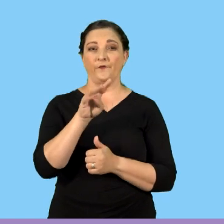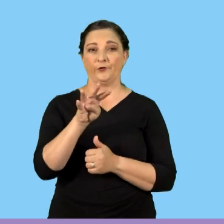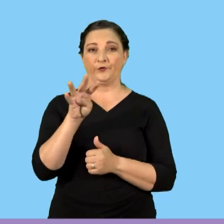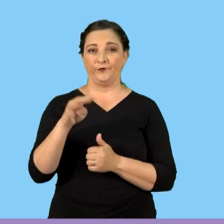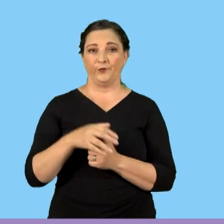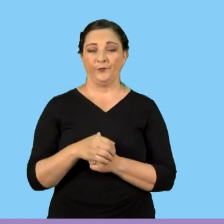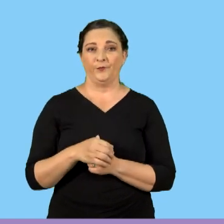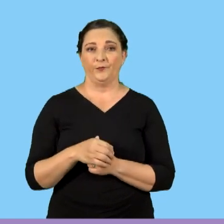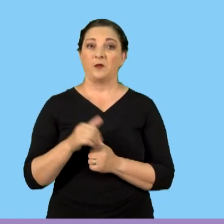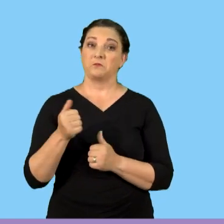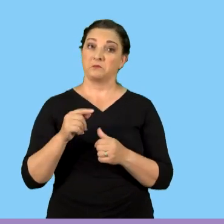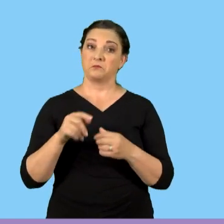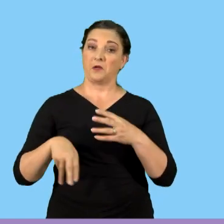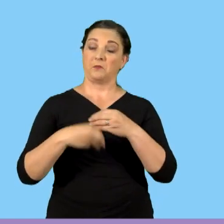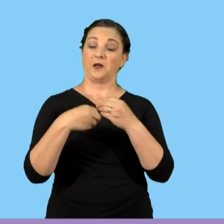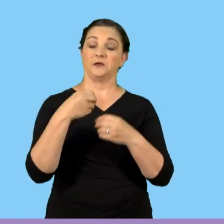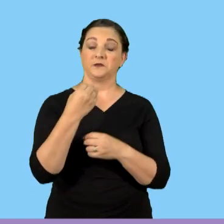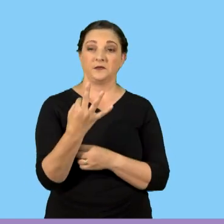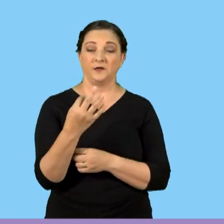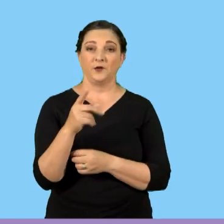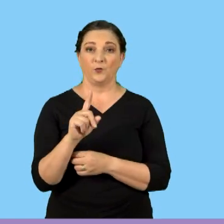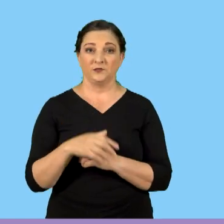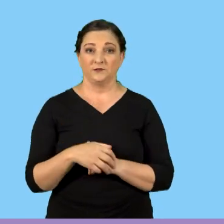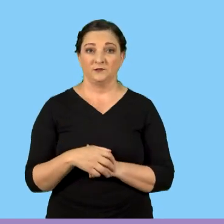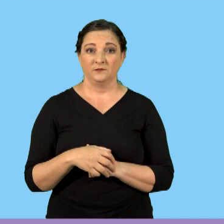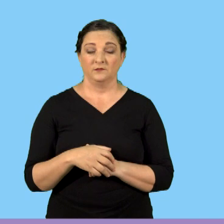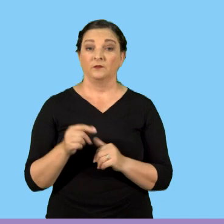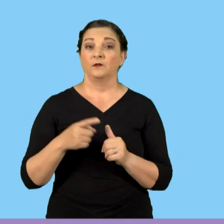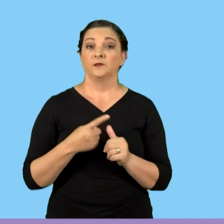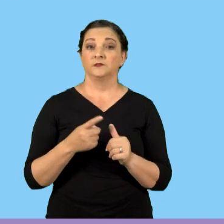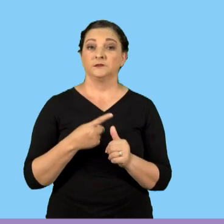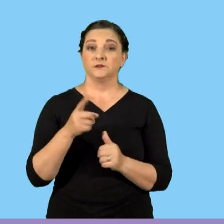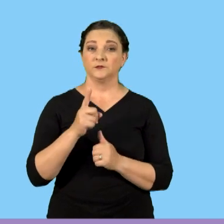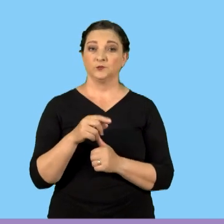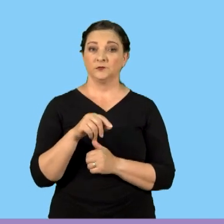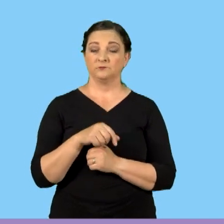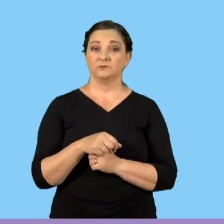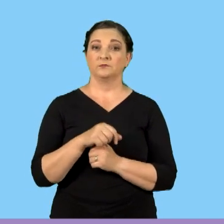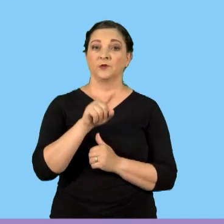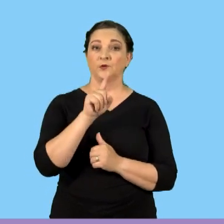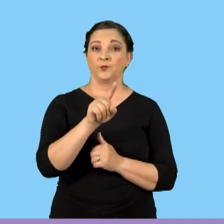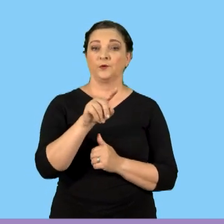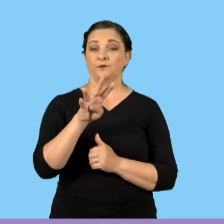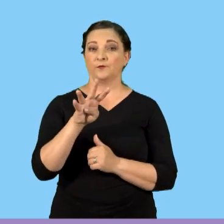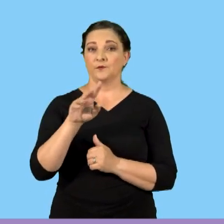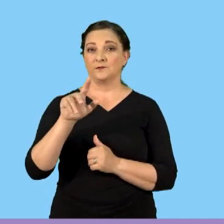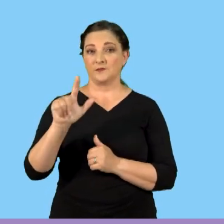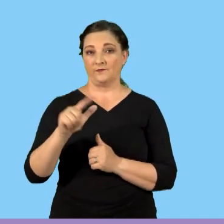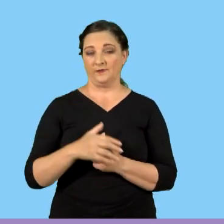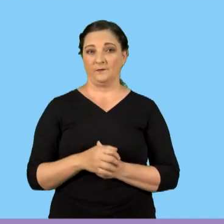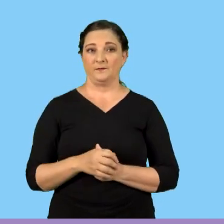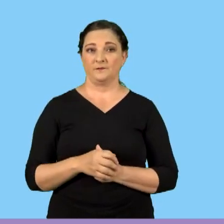144. And when we add 3, that is going to give us an answer of